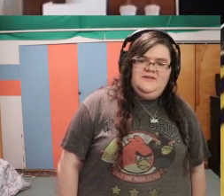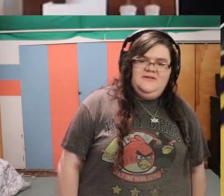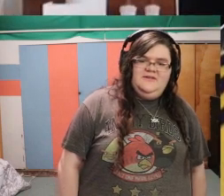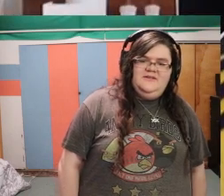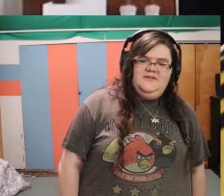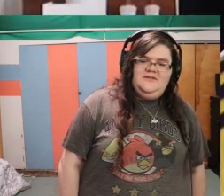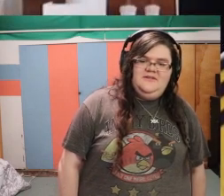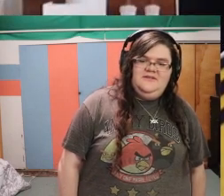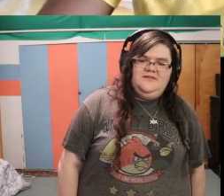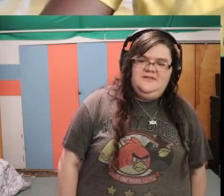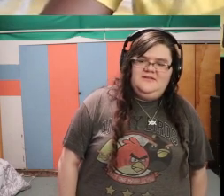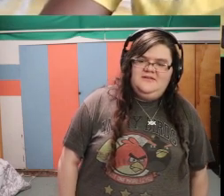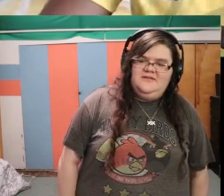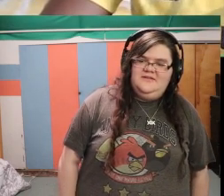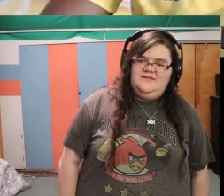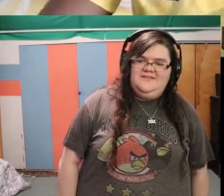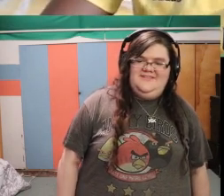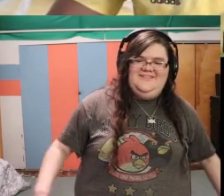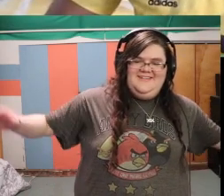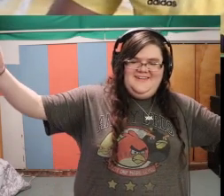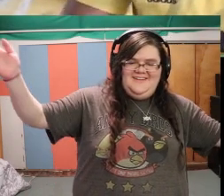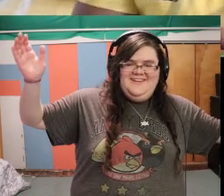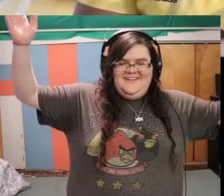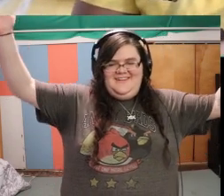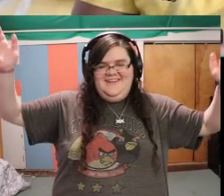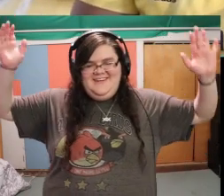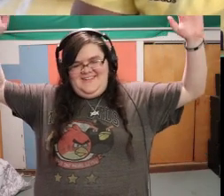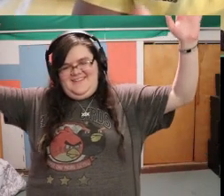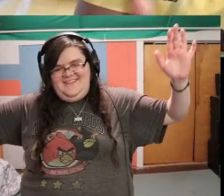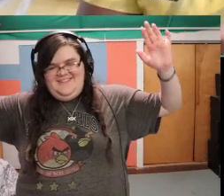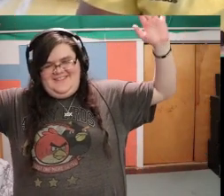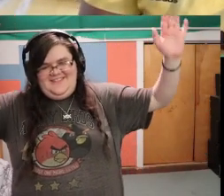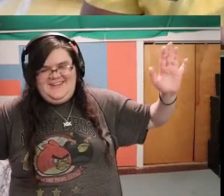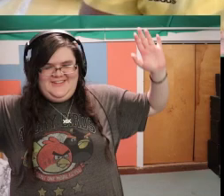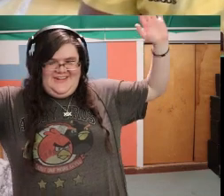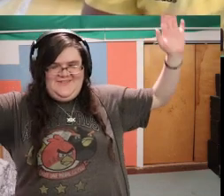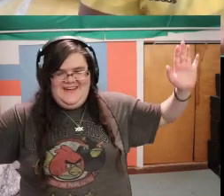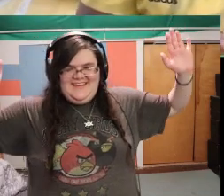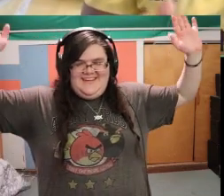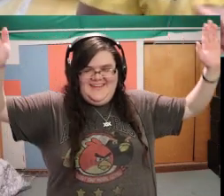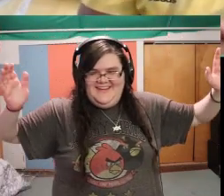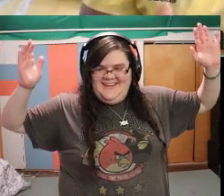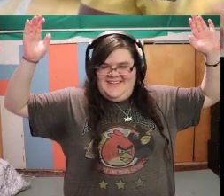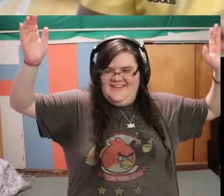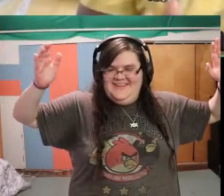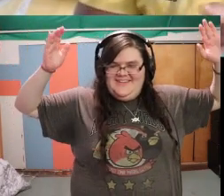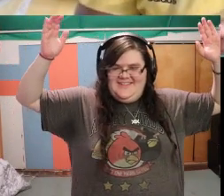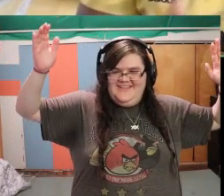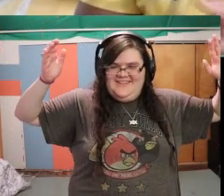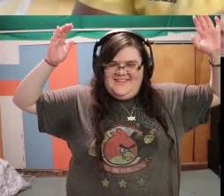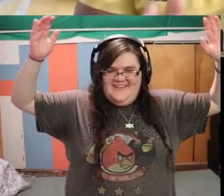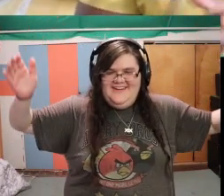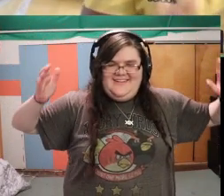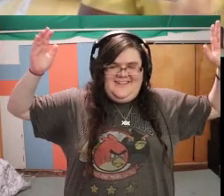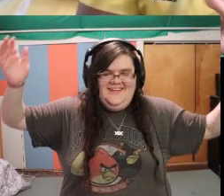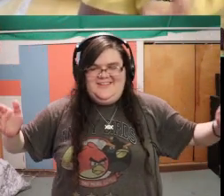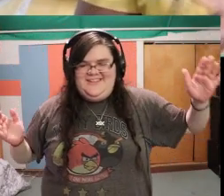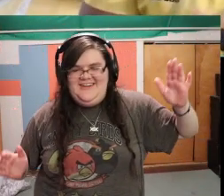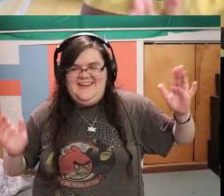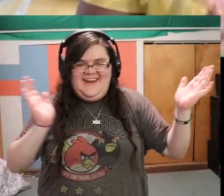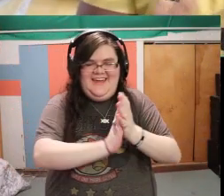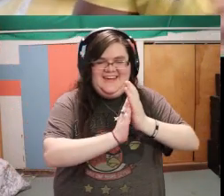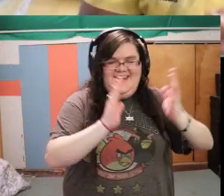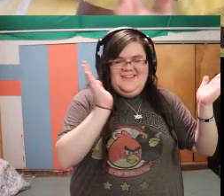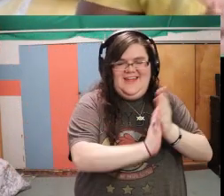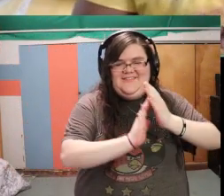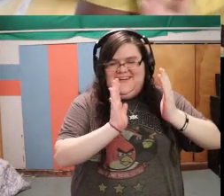it, mate. What's your name? Luca. We like to drink with Luke, cause Luke is our mate. And when we drink with Luke, he drinks it